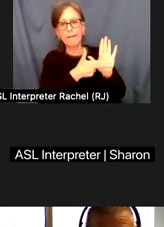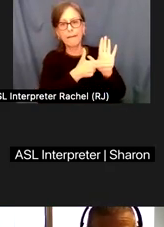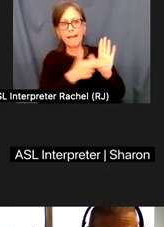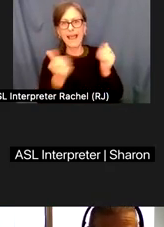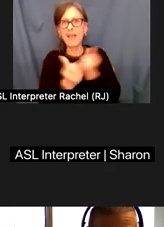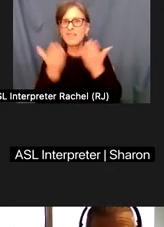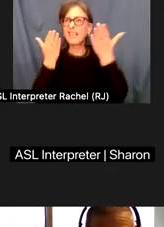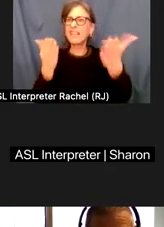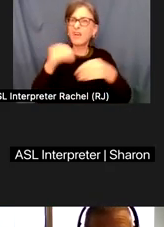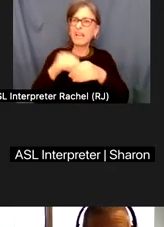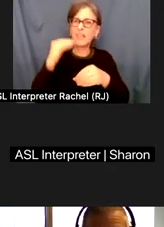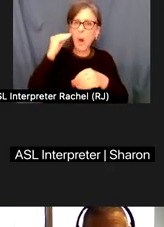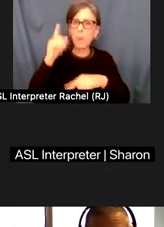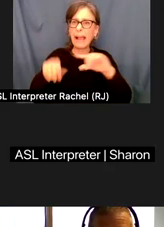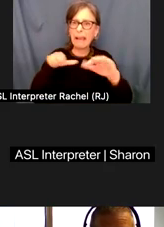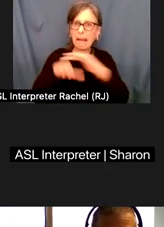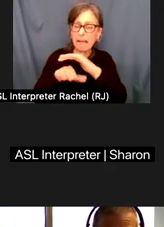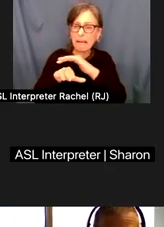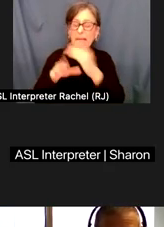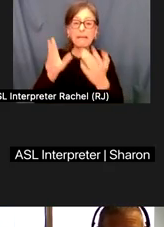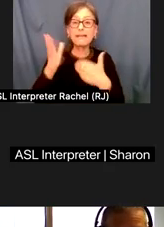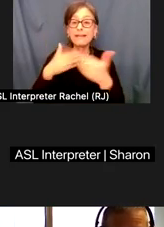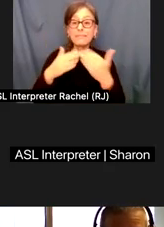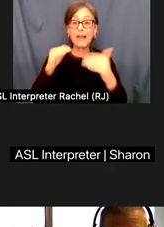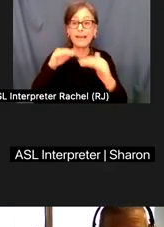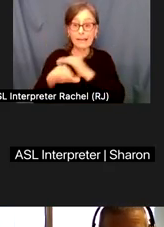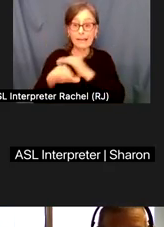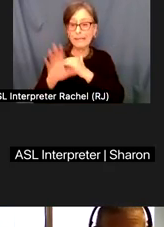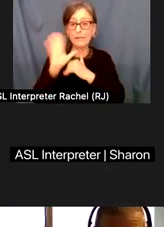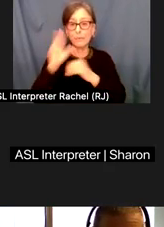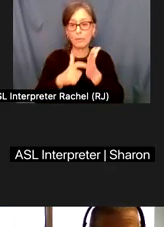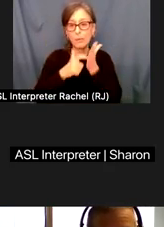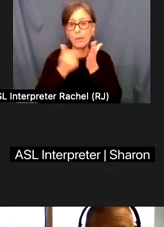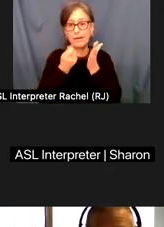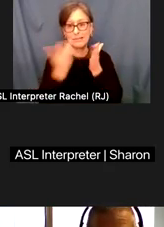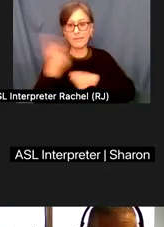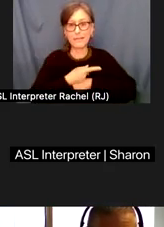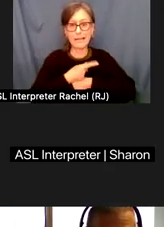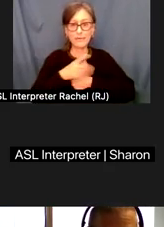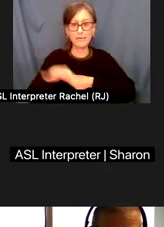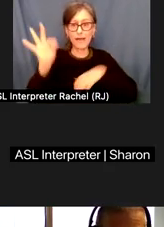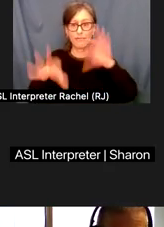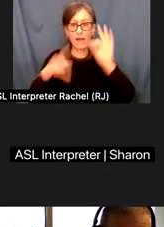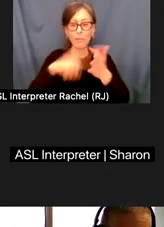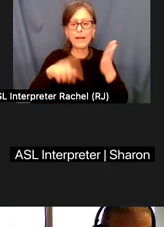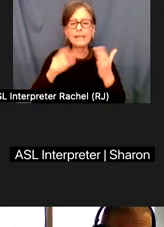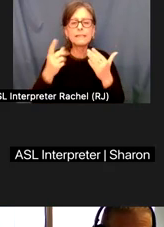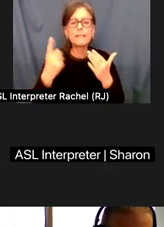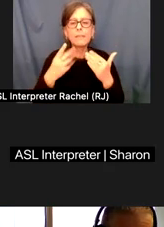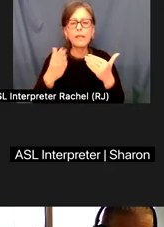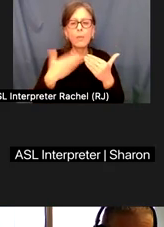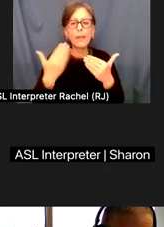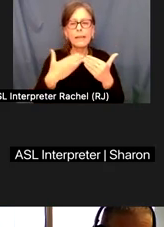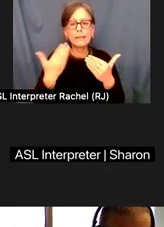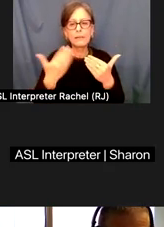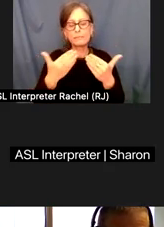stuff is. It's in the home. I can't get to it. Even if I could get into it, it's going to take me days to find it. Something quick reference that you